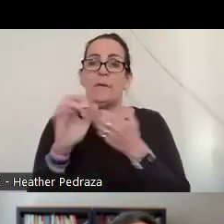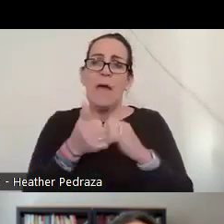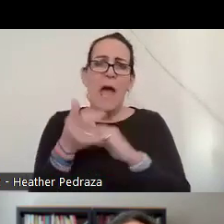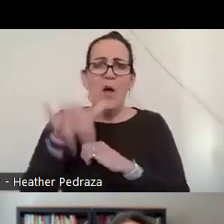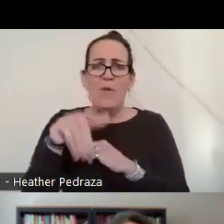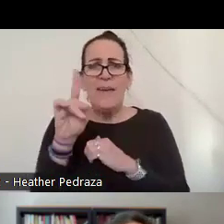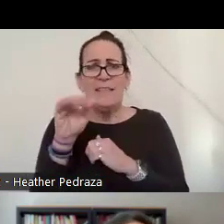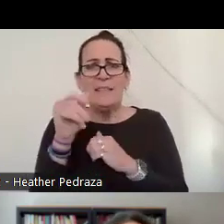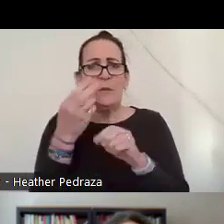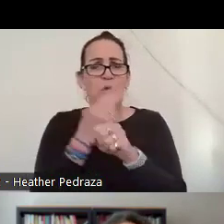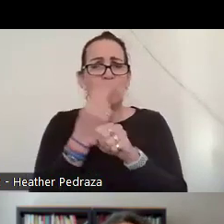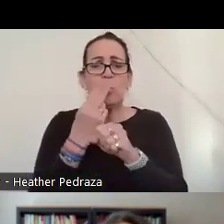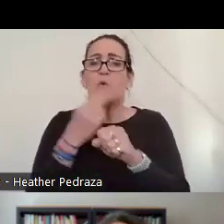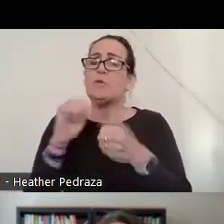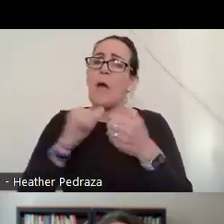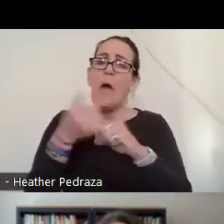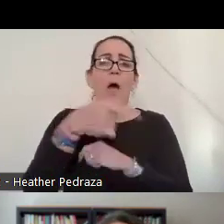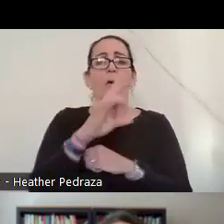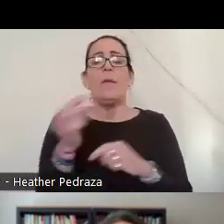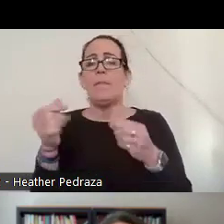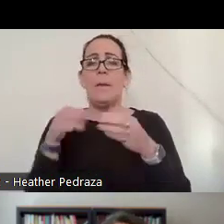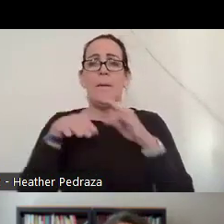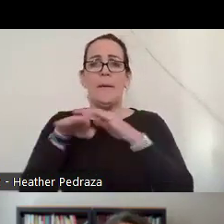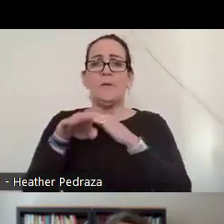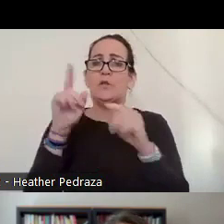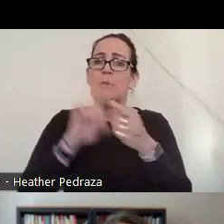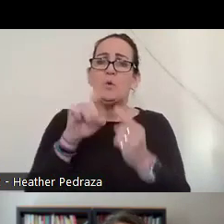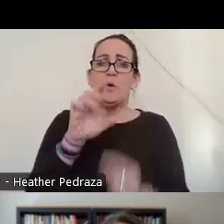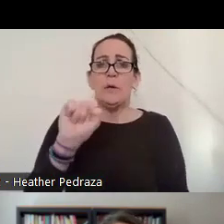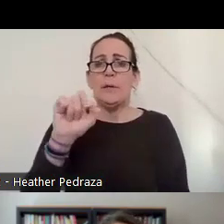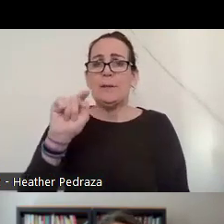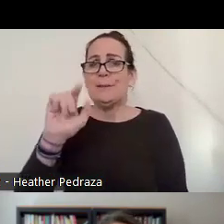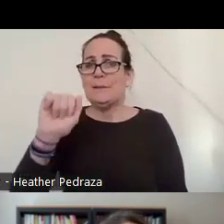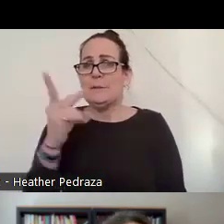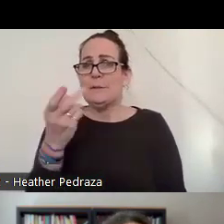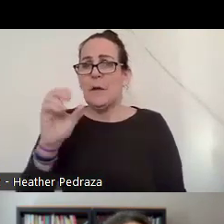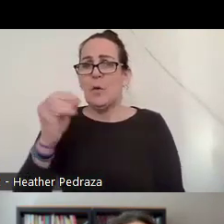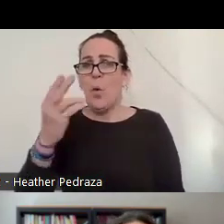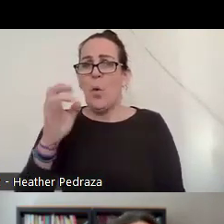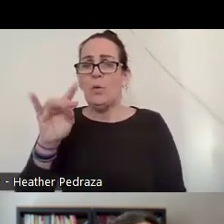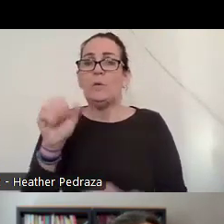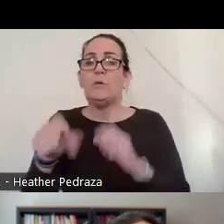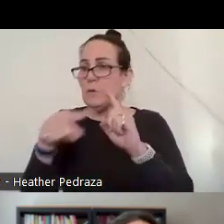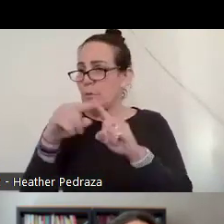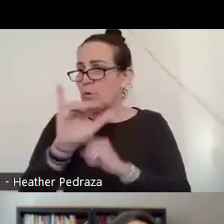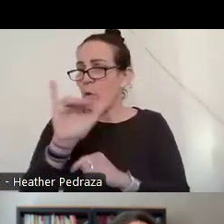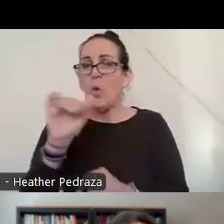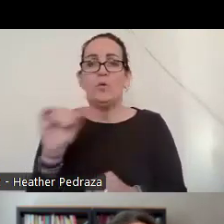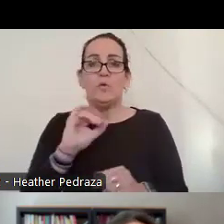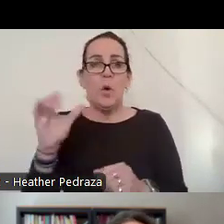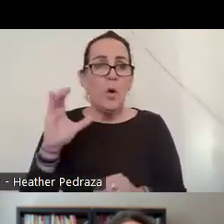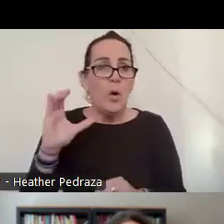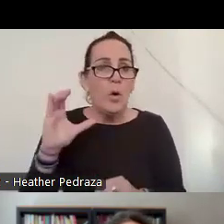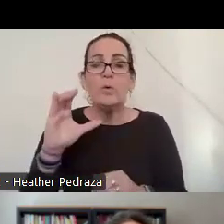of broader by stakeholders and consumers. So we'll be looking at how data is being used to track progress,